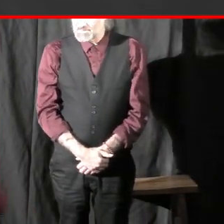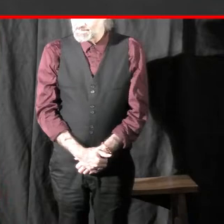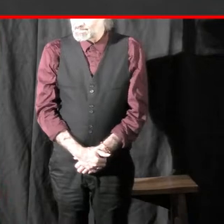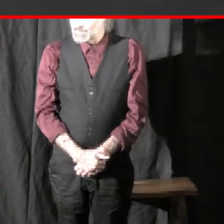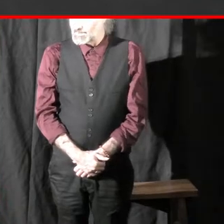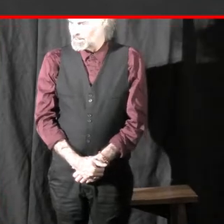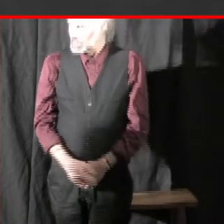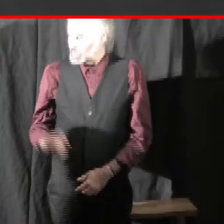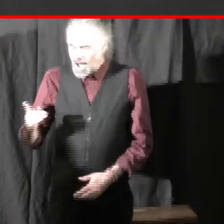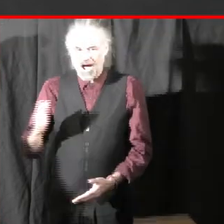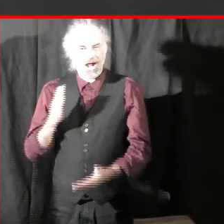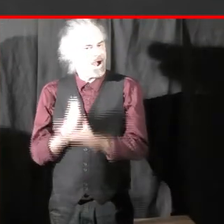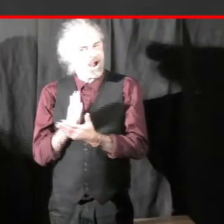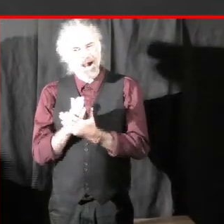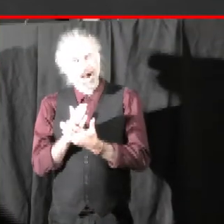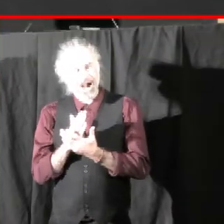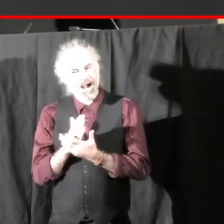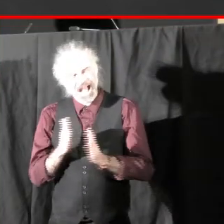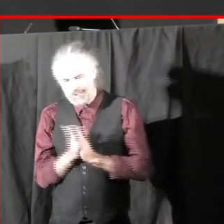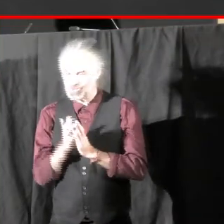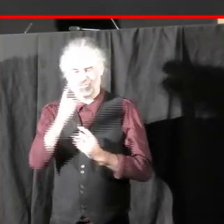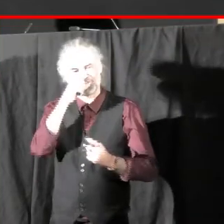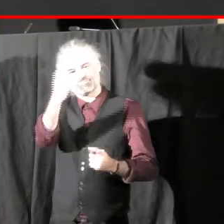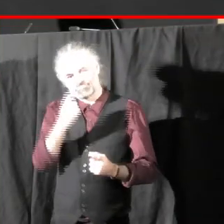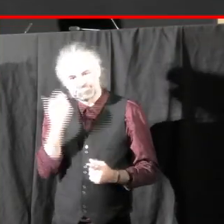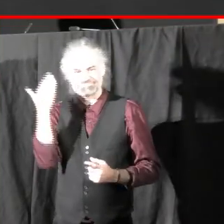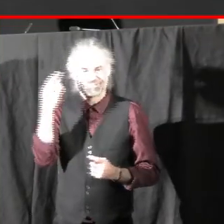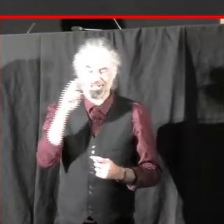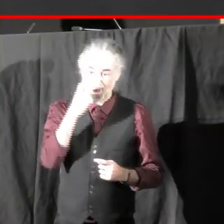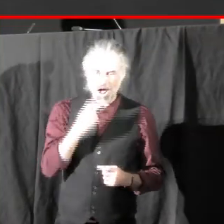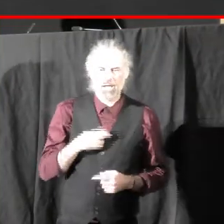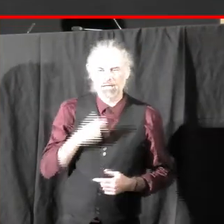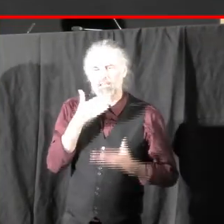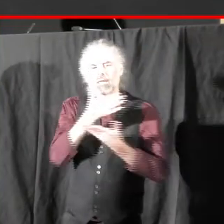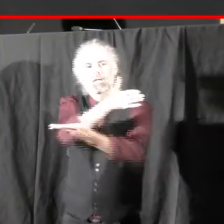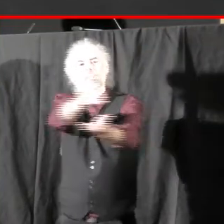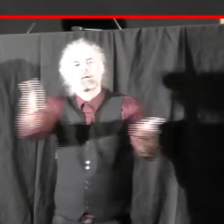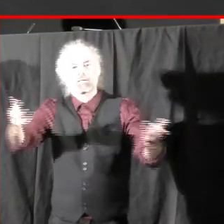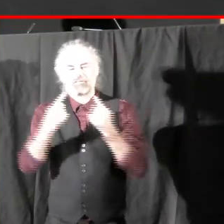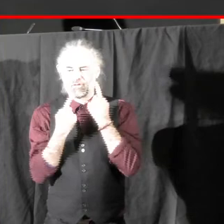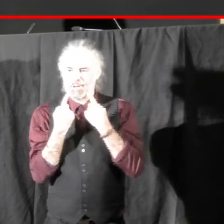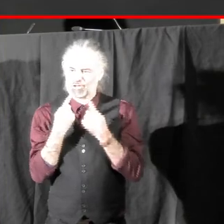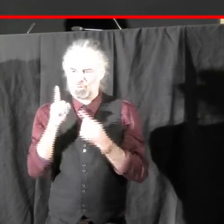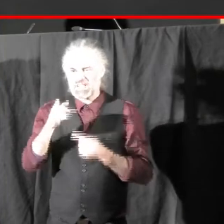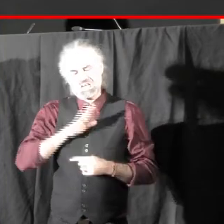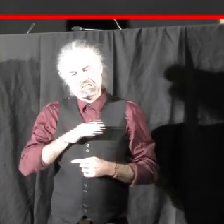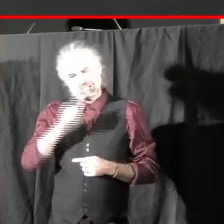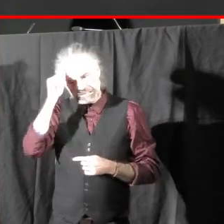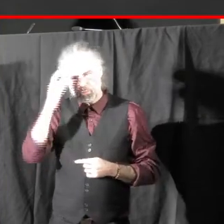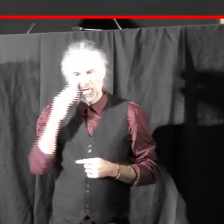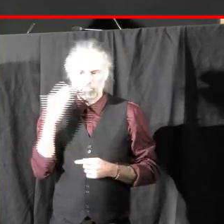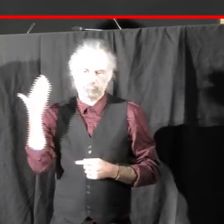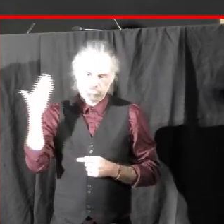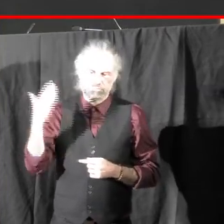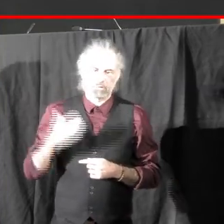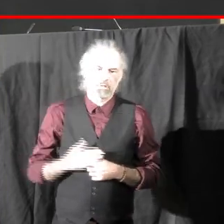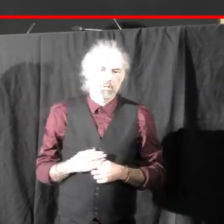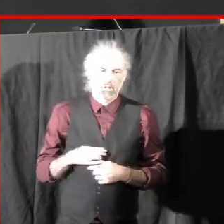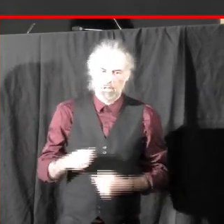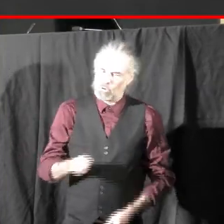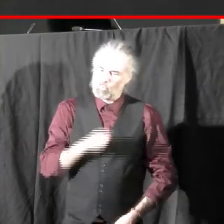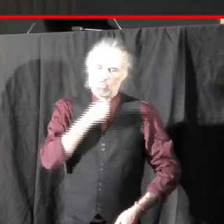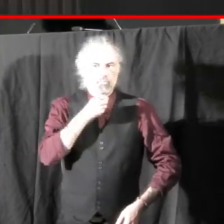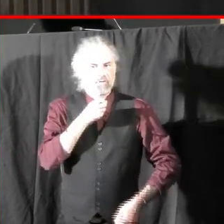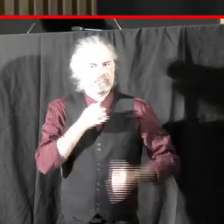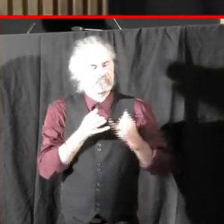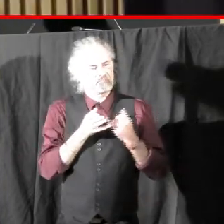We're really glad you could come and speak tonight. Can you give the town people some information that they need to know? And just as you speak, just keep the microphone up as though it's a